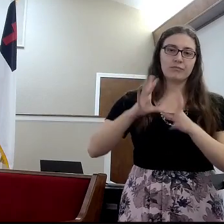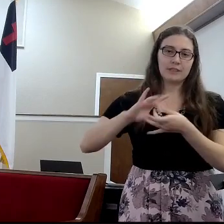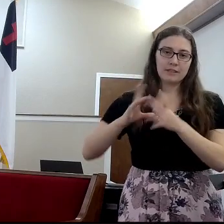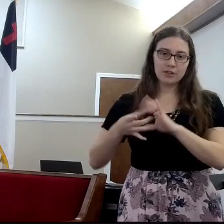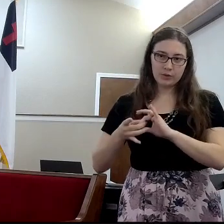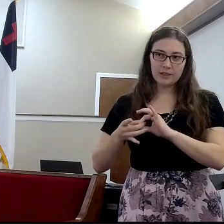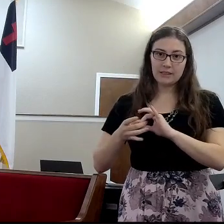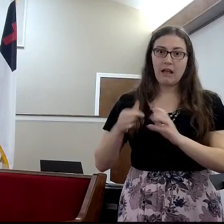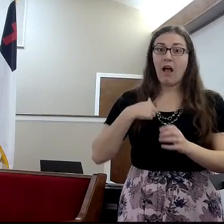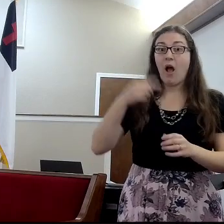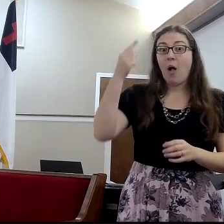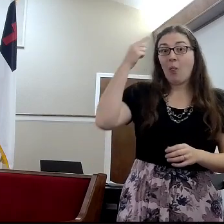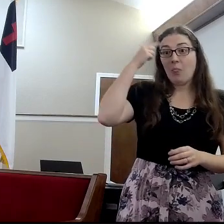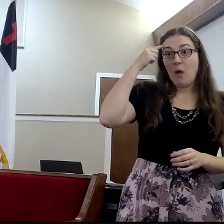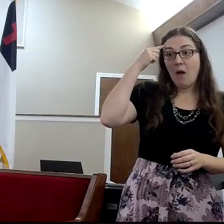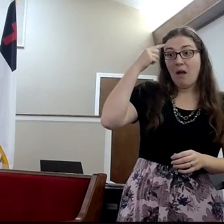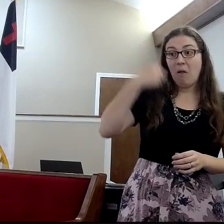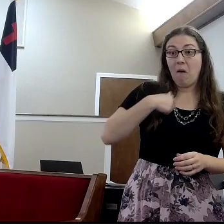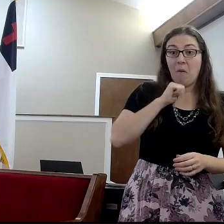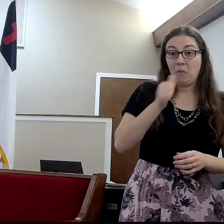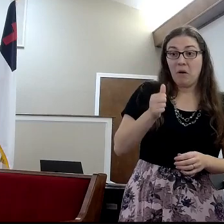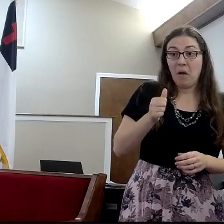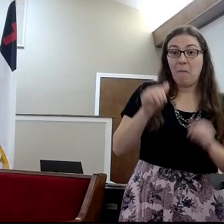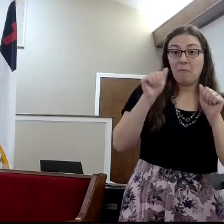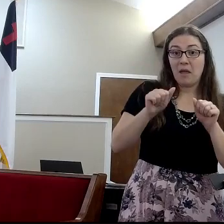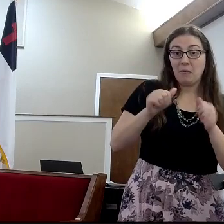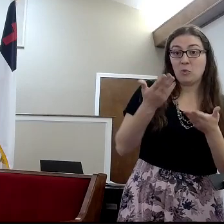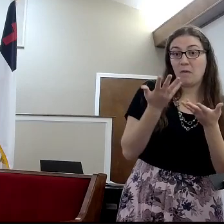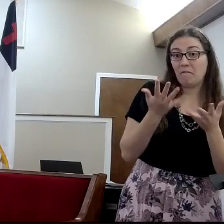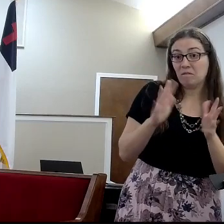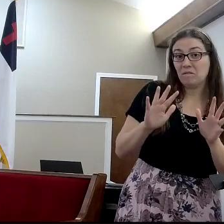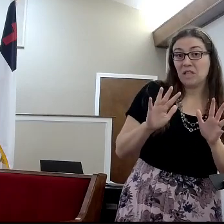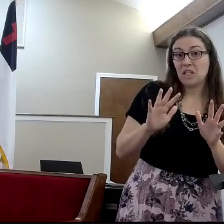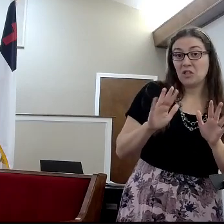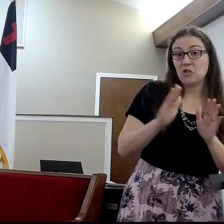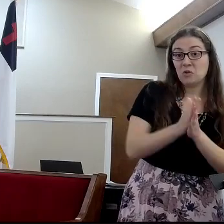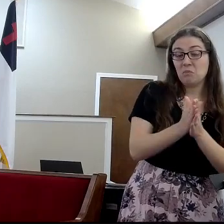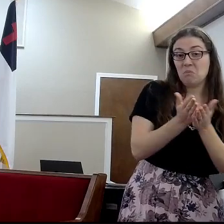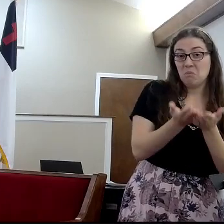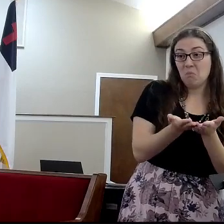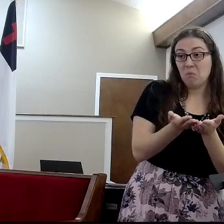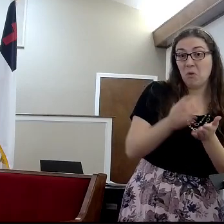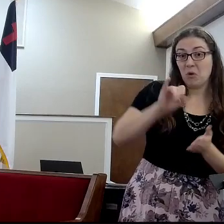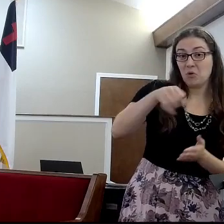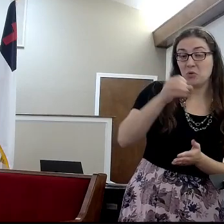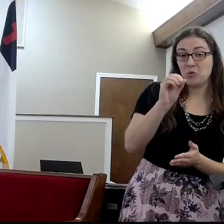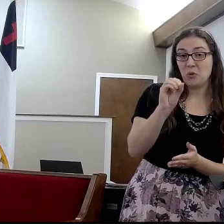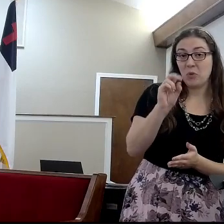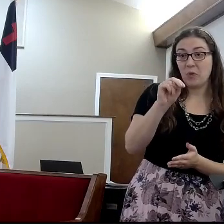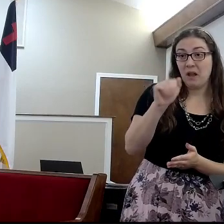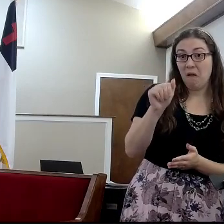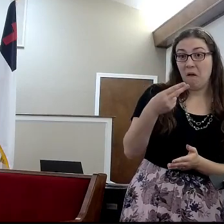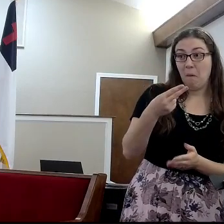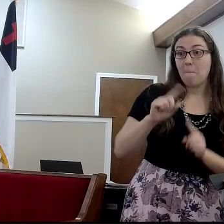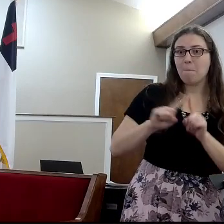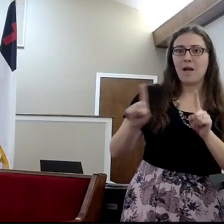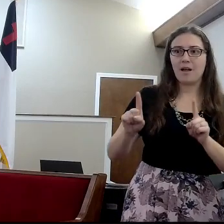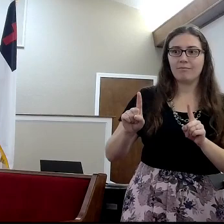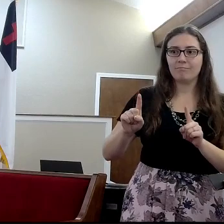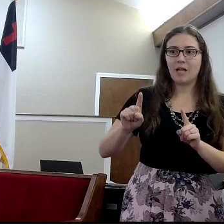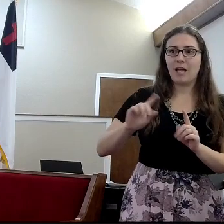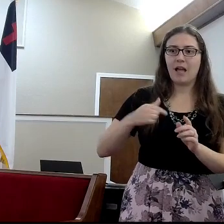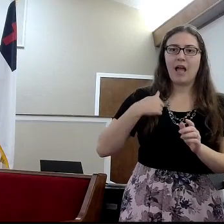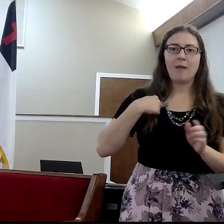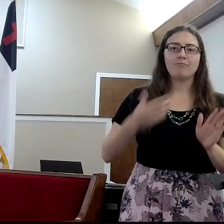book of Jonah. As most of you know, I thought I was leaving in July, so I didn't think I was going to get to finish Jonah with y'all. But maybe I